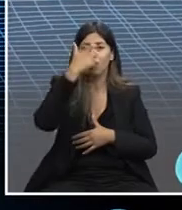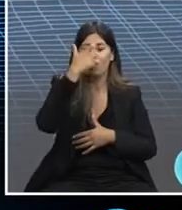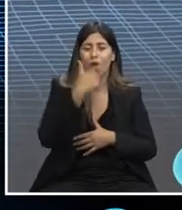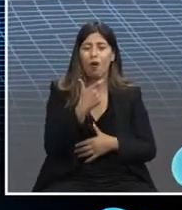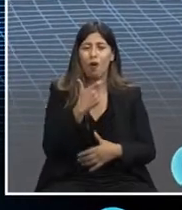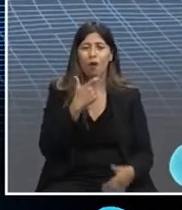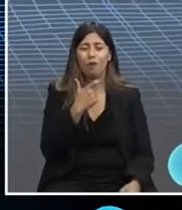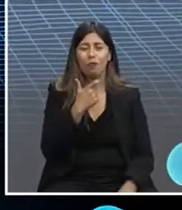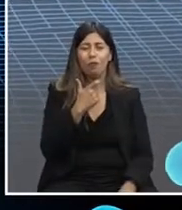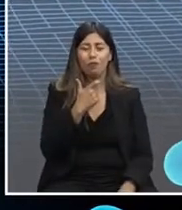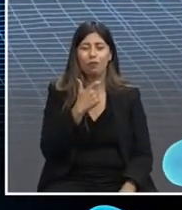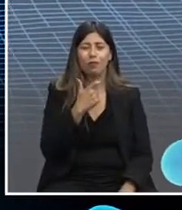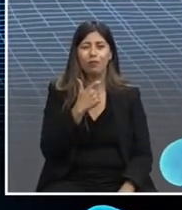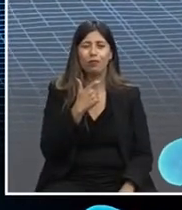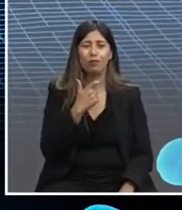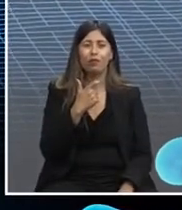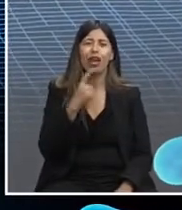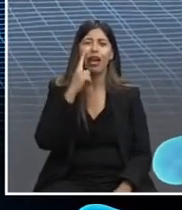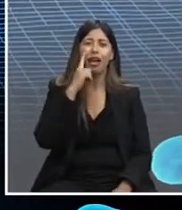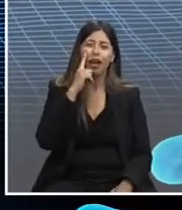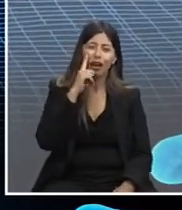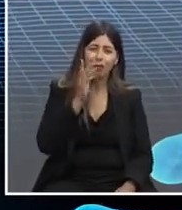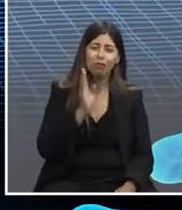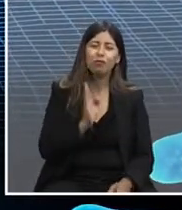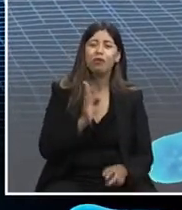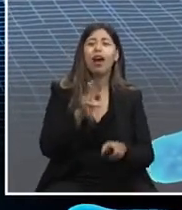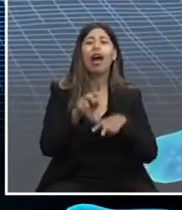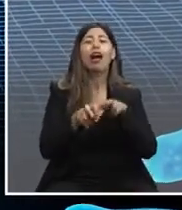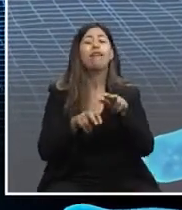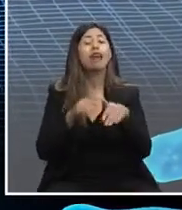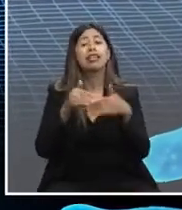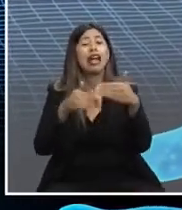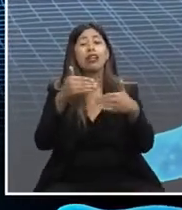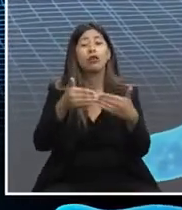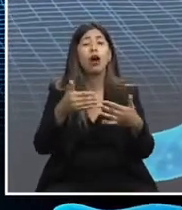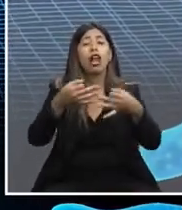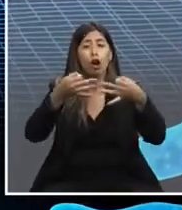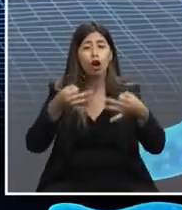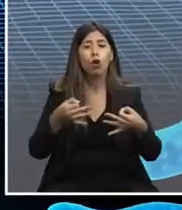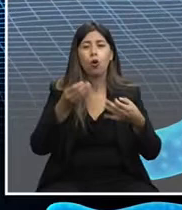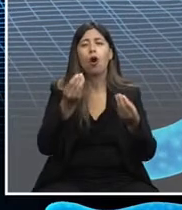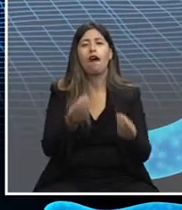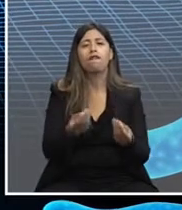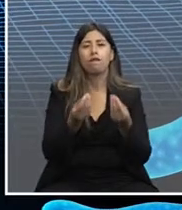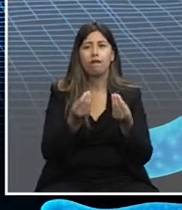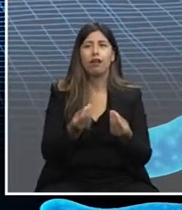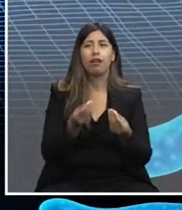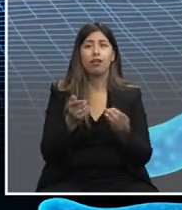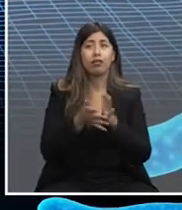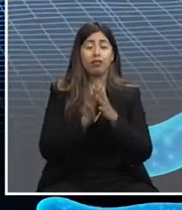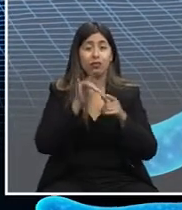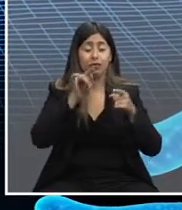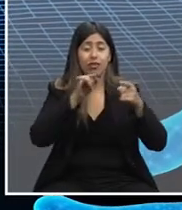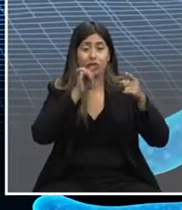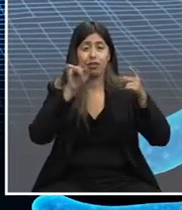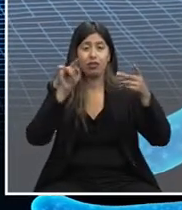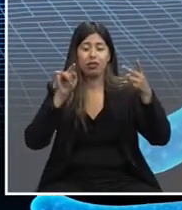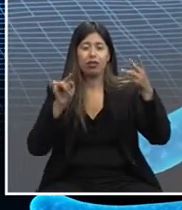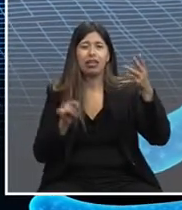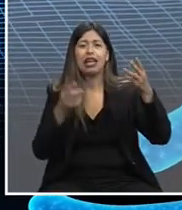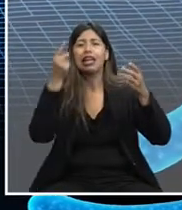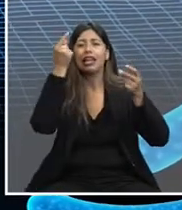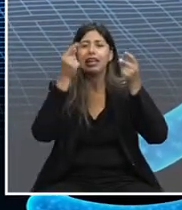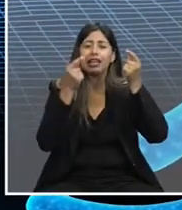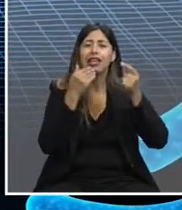importance of protecting humanity's potential thus draws support from a wide range of ideas and moral traditions. It isn't some kind of odd